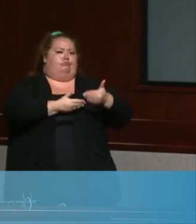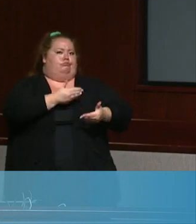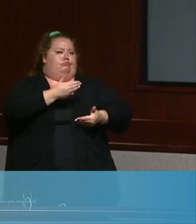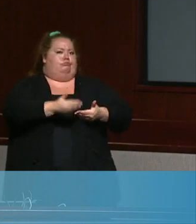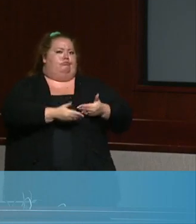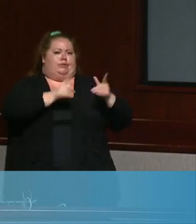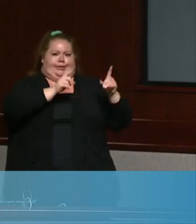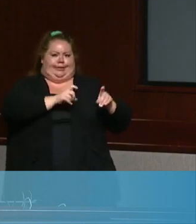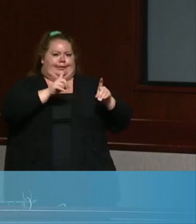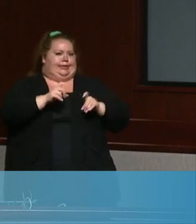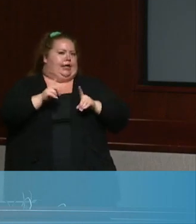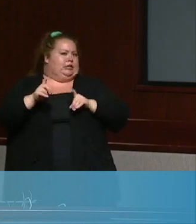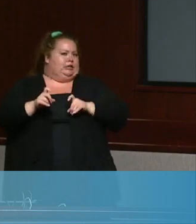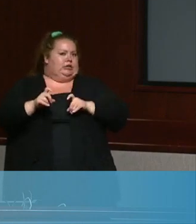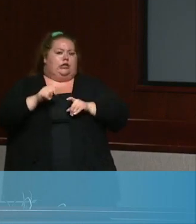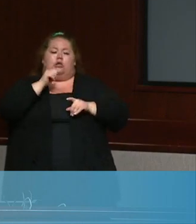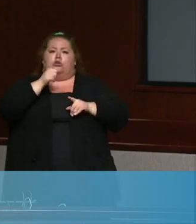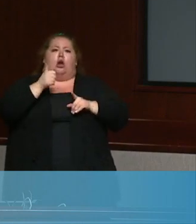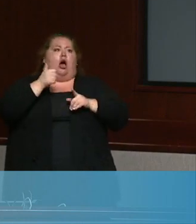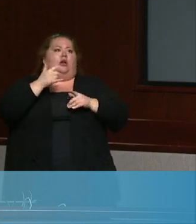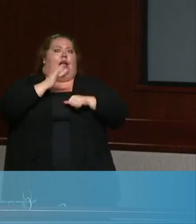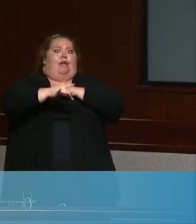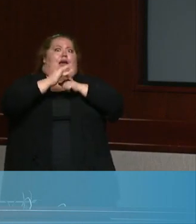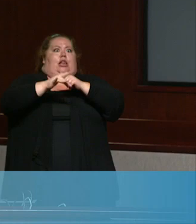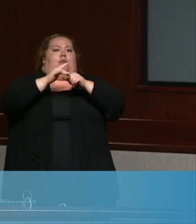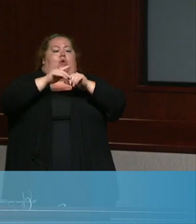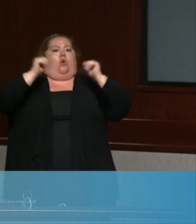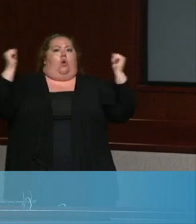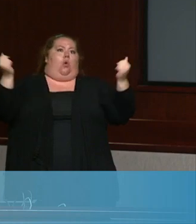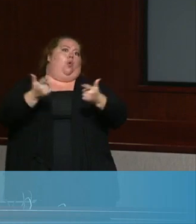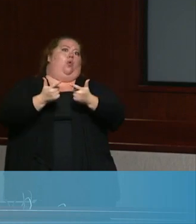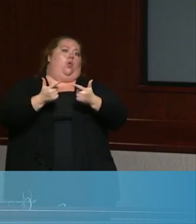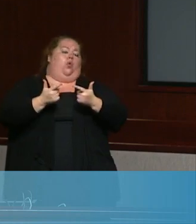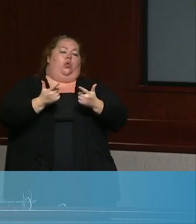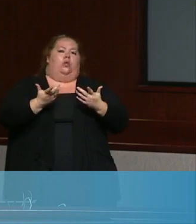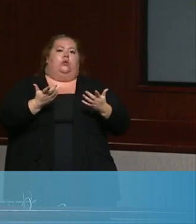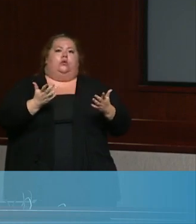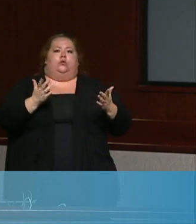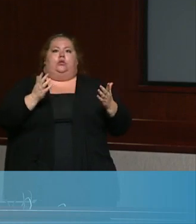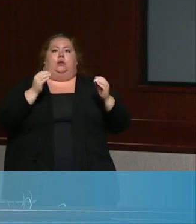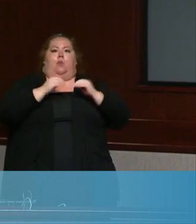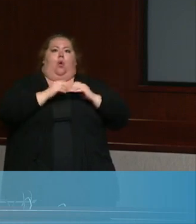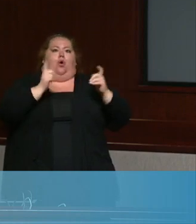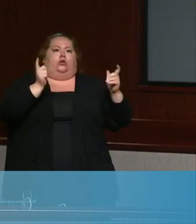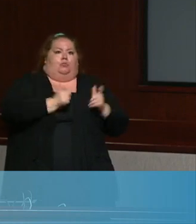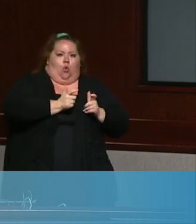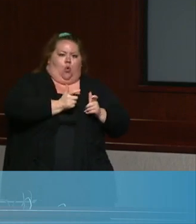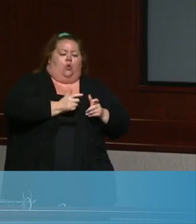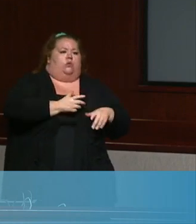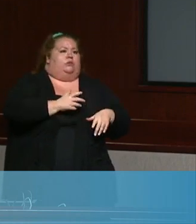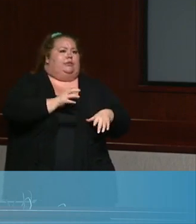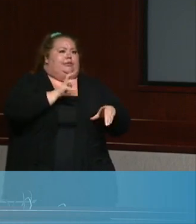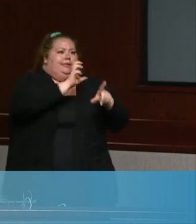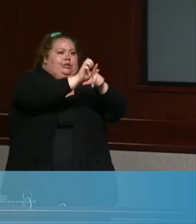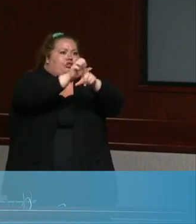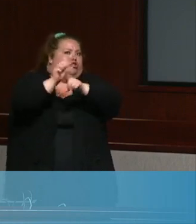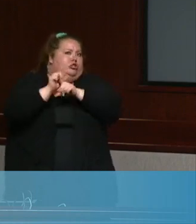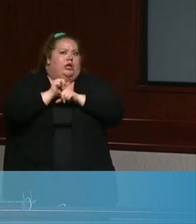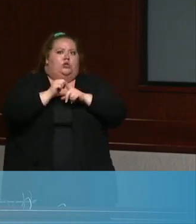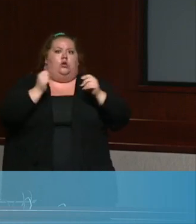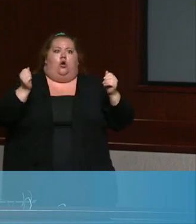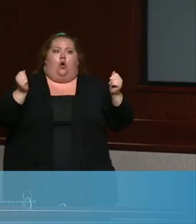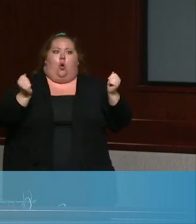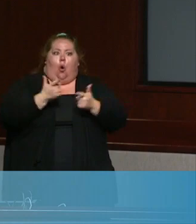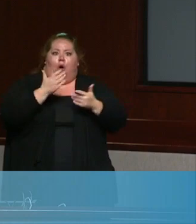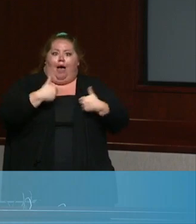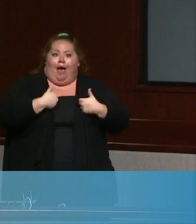scaled back. It wasn't widely available. You had to meet very specific criteria in order to be tested. So we know that we were not catching all of the people at that time.